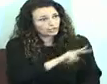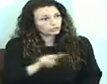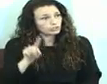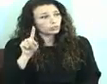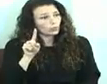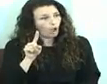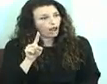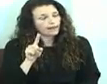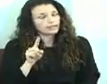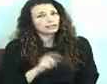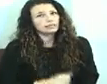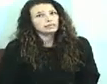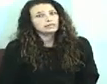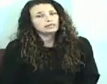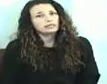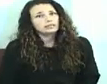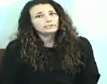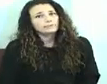We